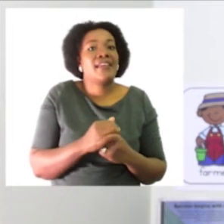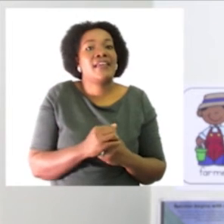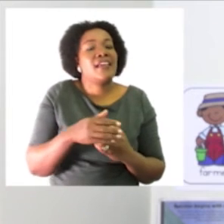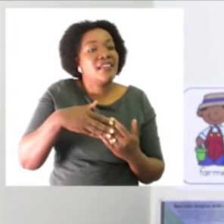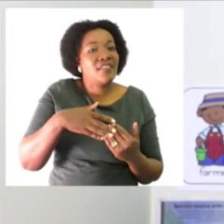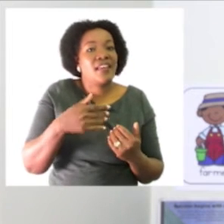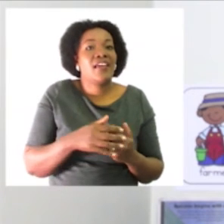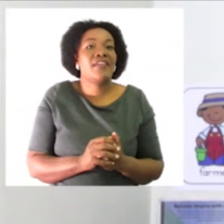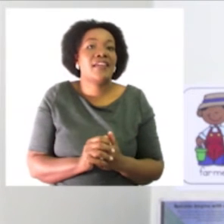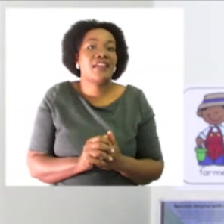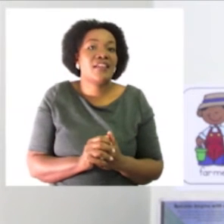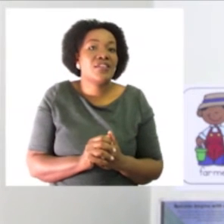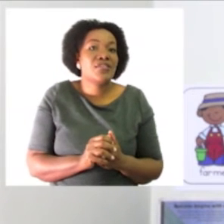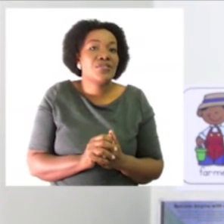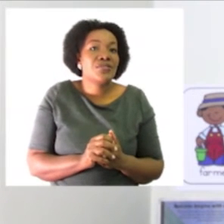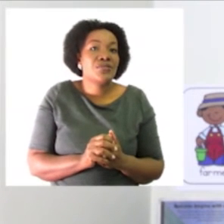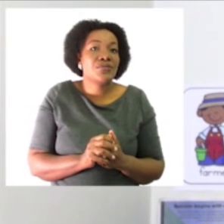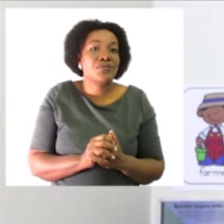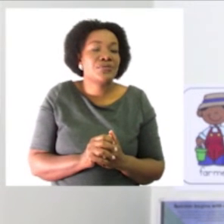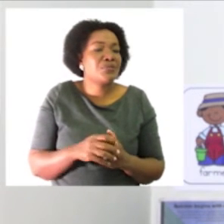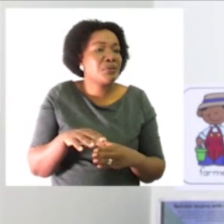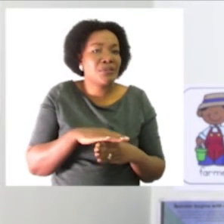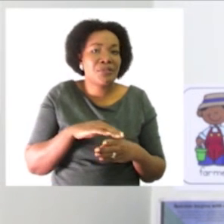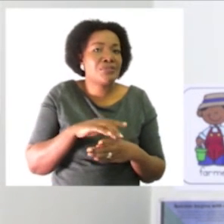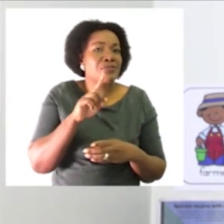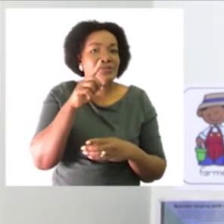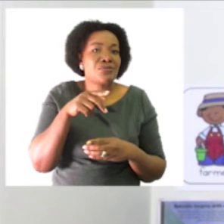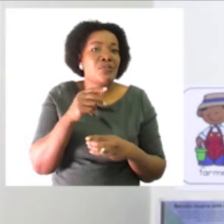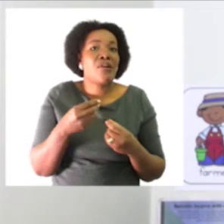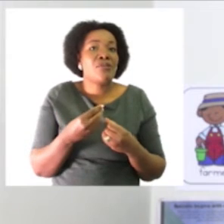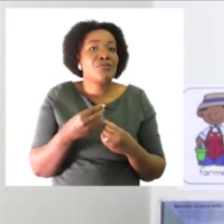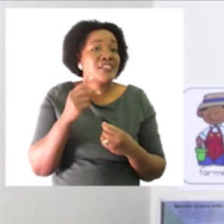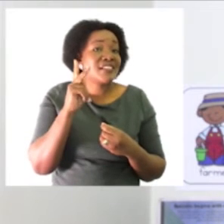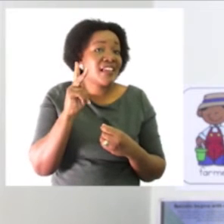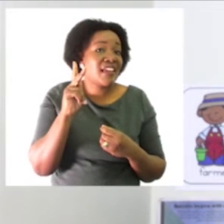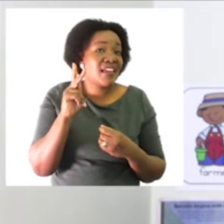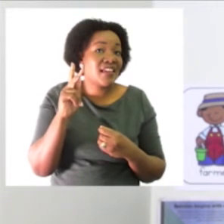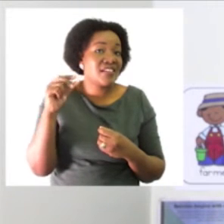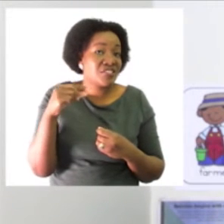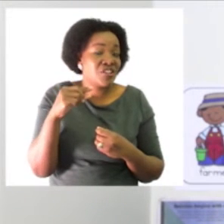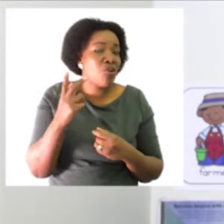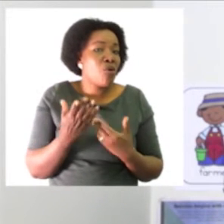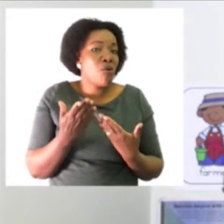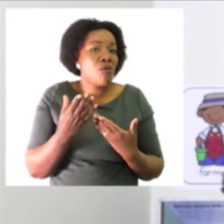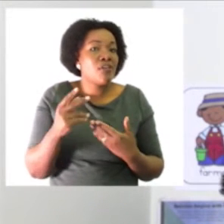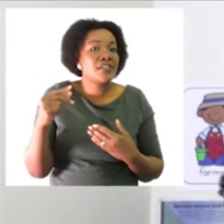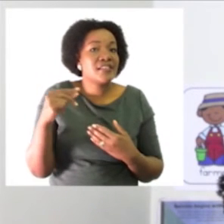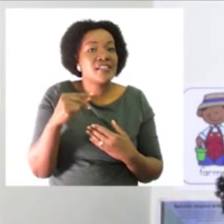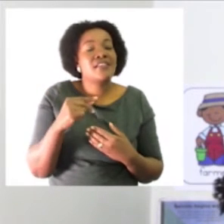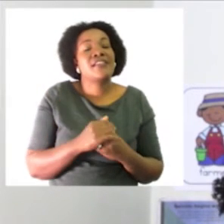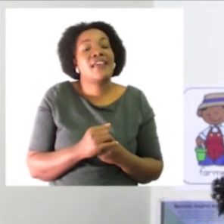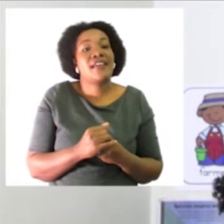light one. Now, we use these symbols for the different measurements. All right. Say, for example, if